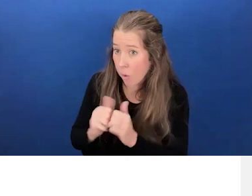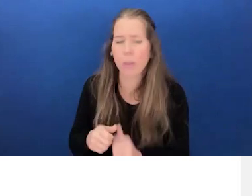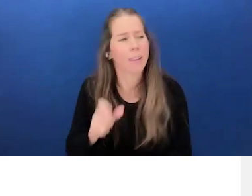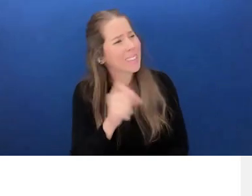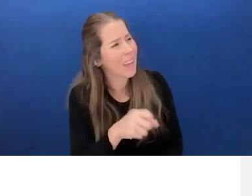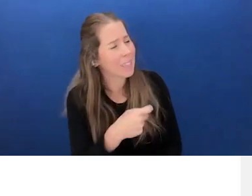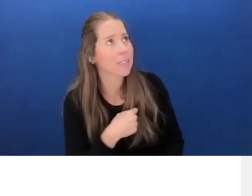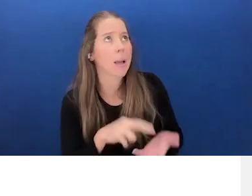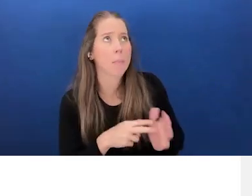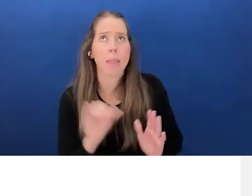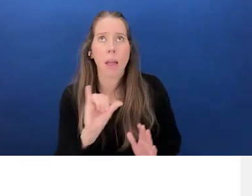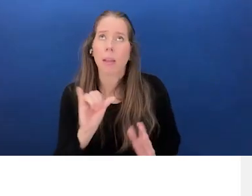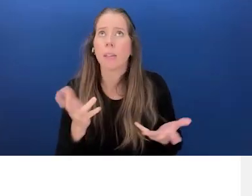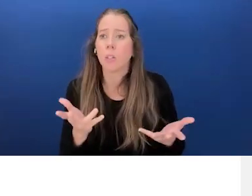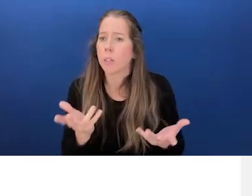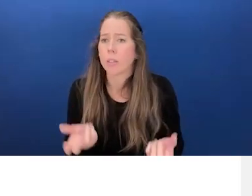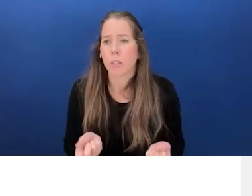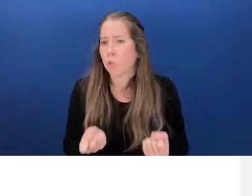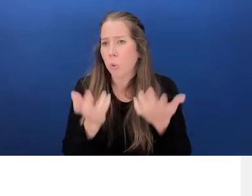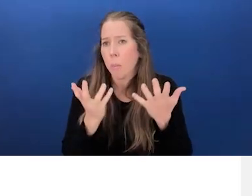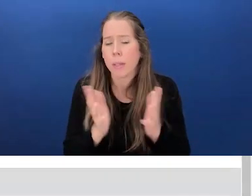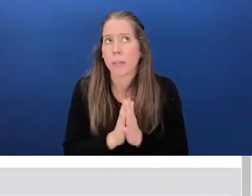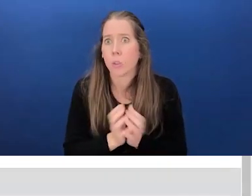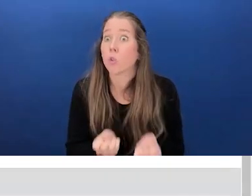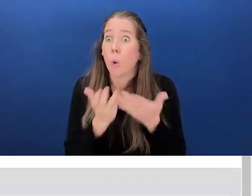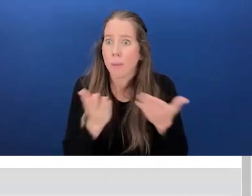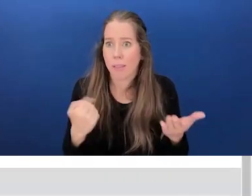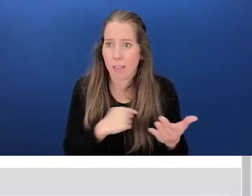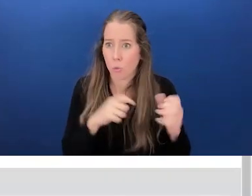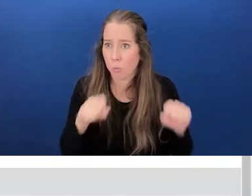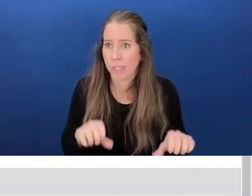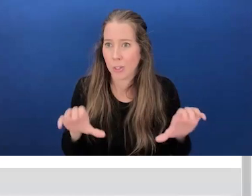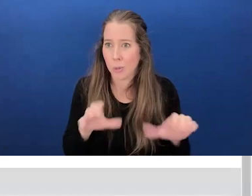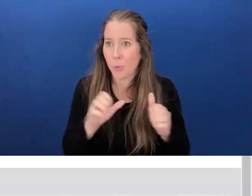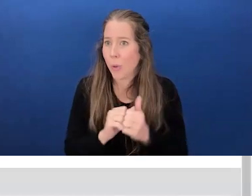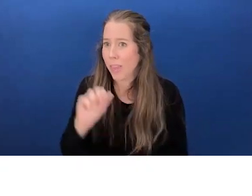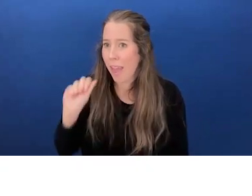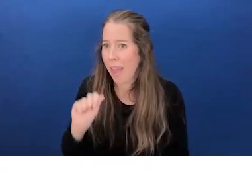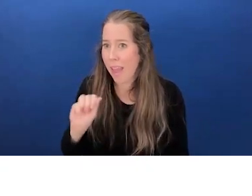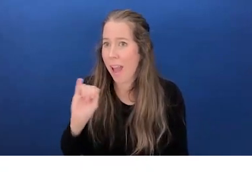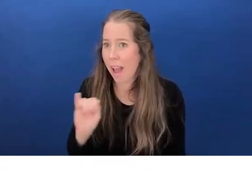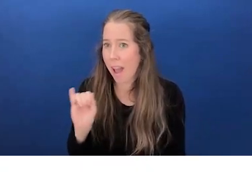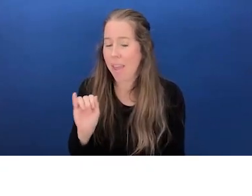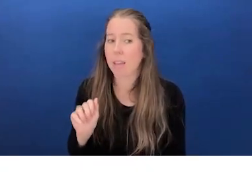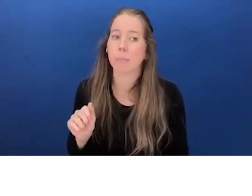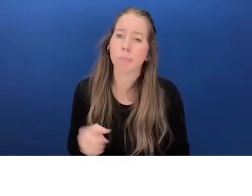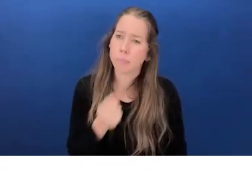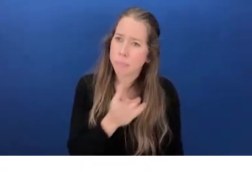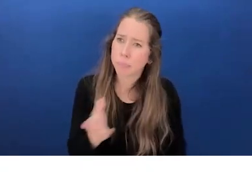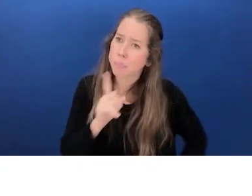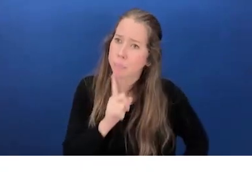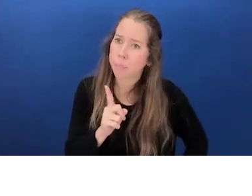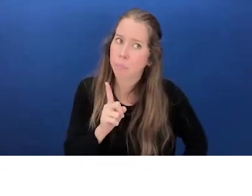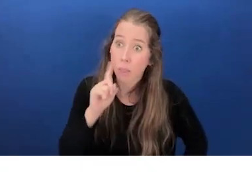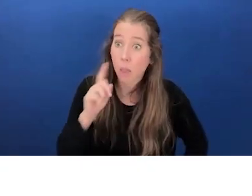like, well, there's so many things that we can do in AI. And one of the things that I think would be